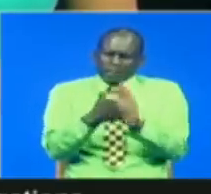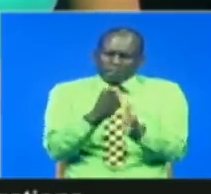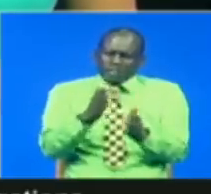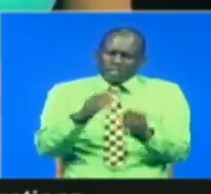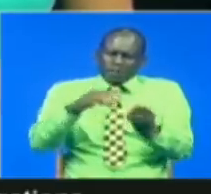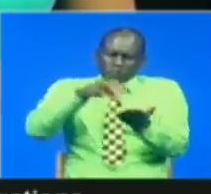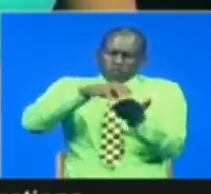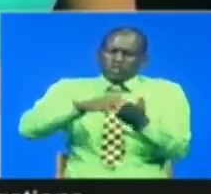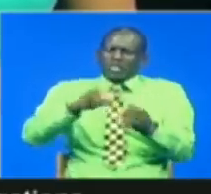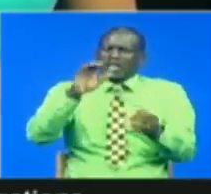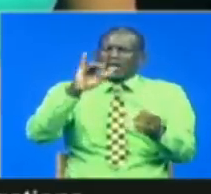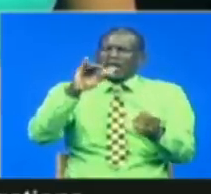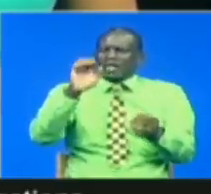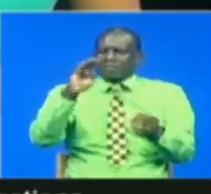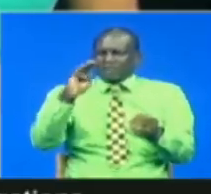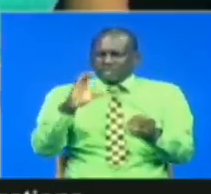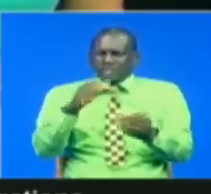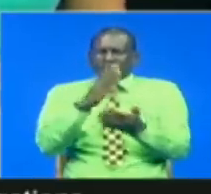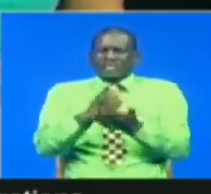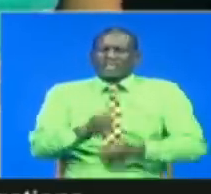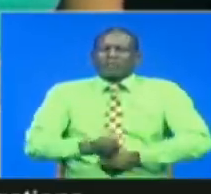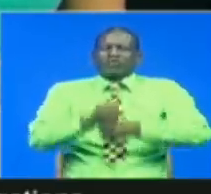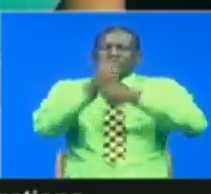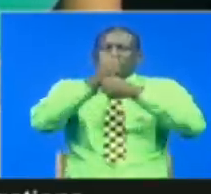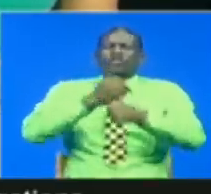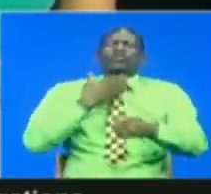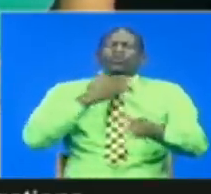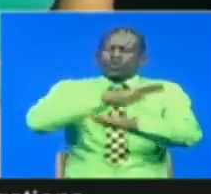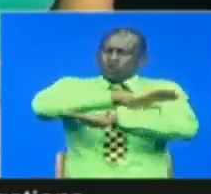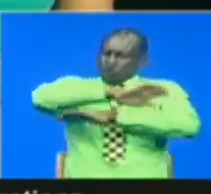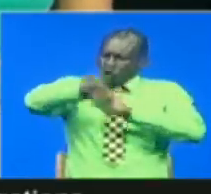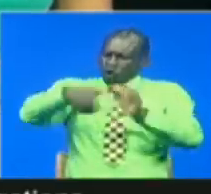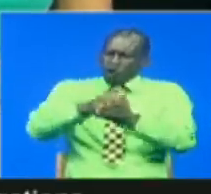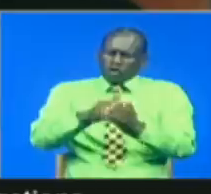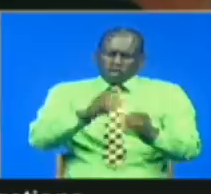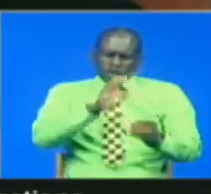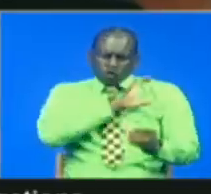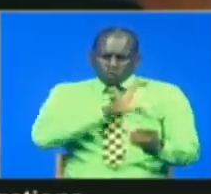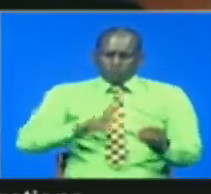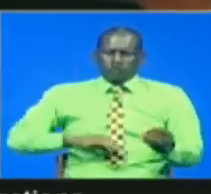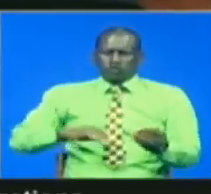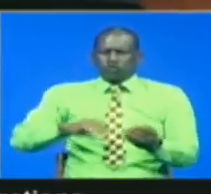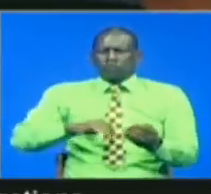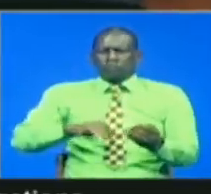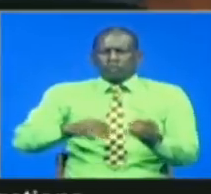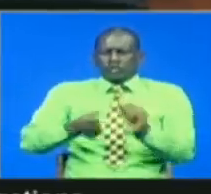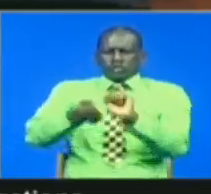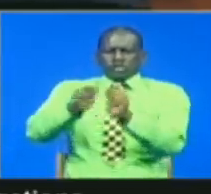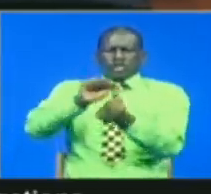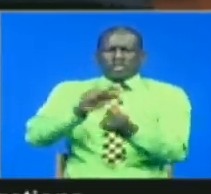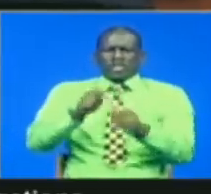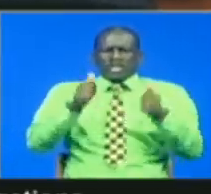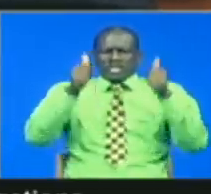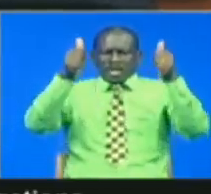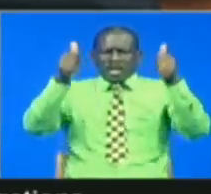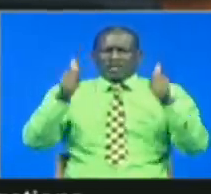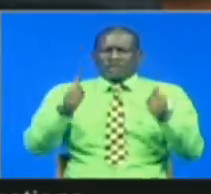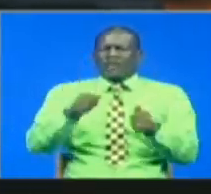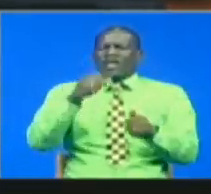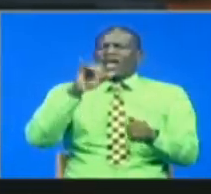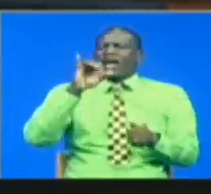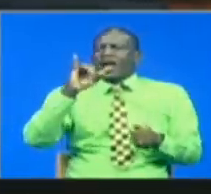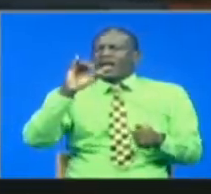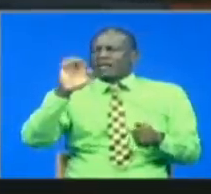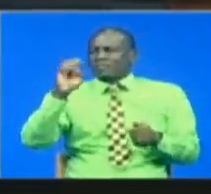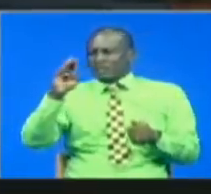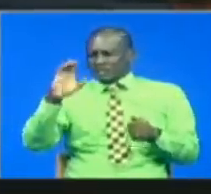IEBC. Some stakeholders want the entire commission disbanded. In the advertisement, the Independent Electoral and